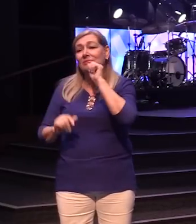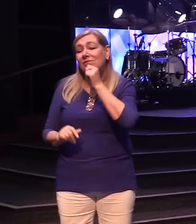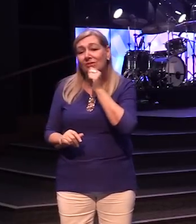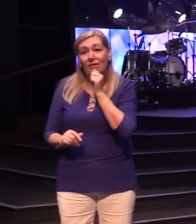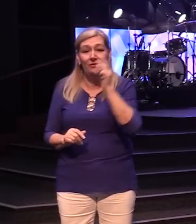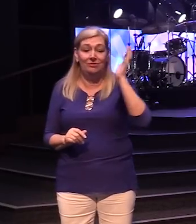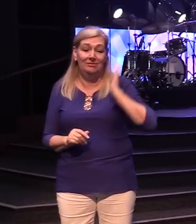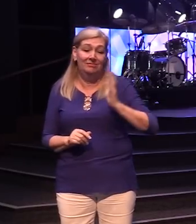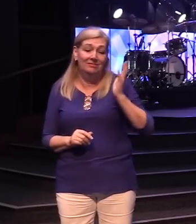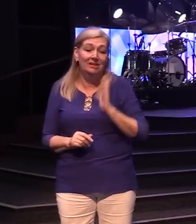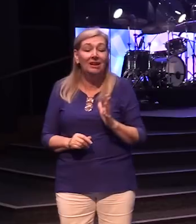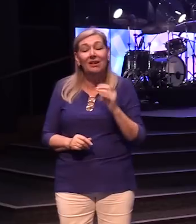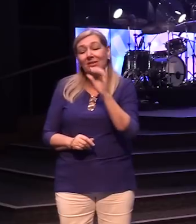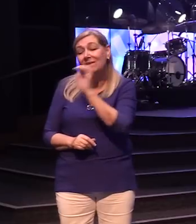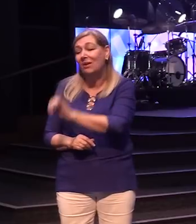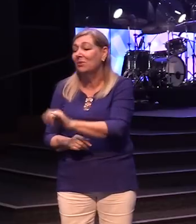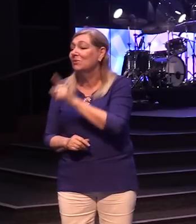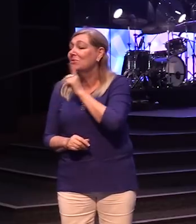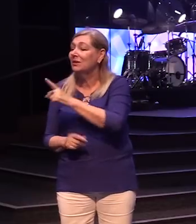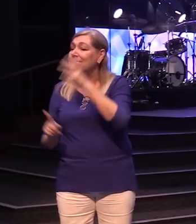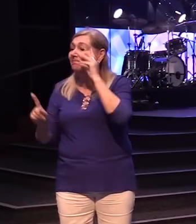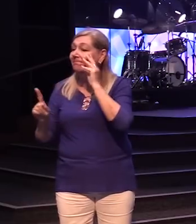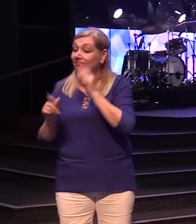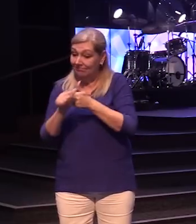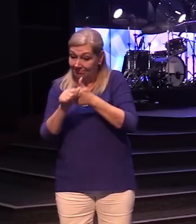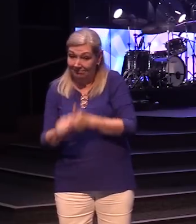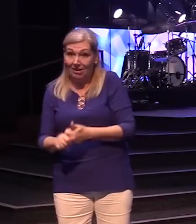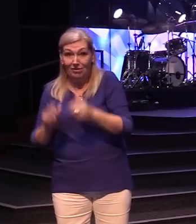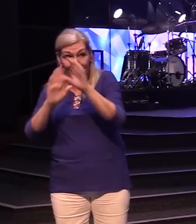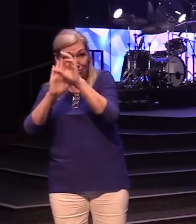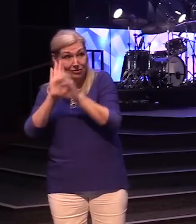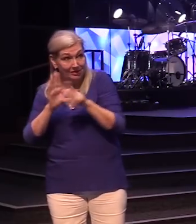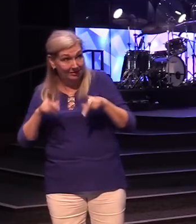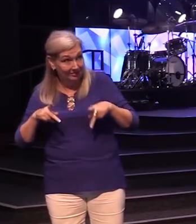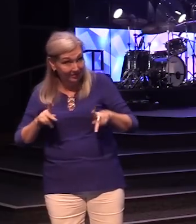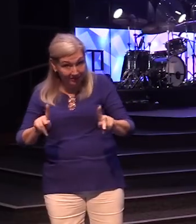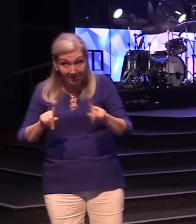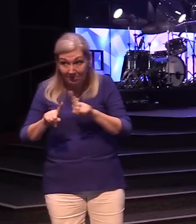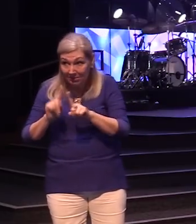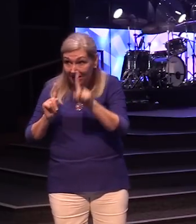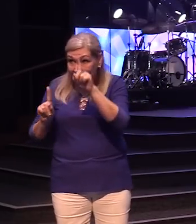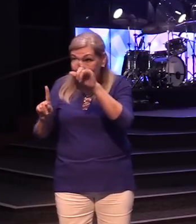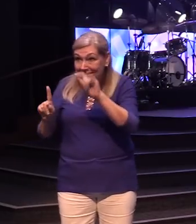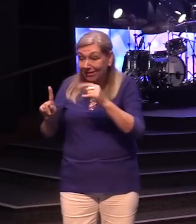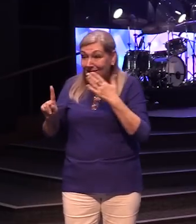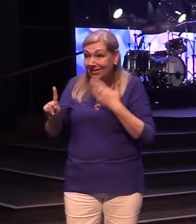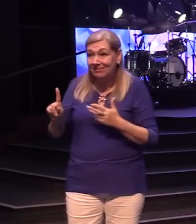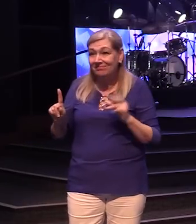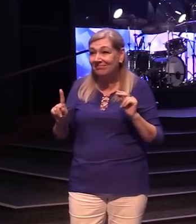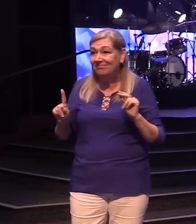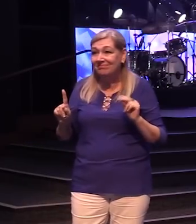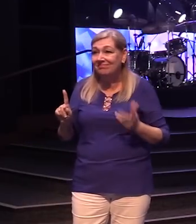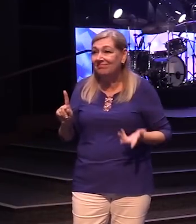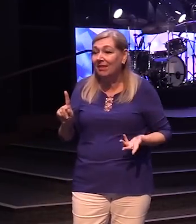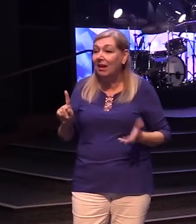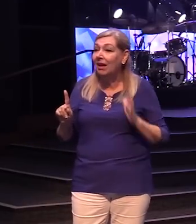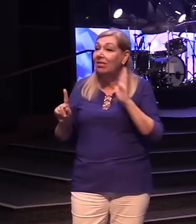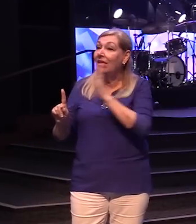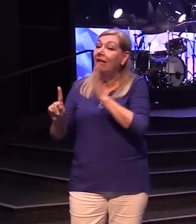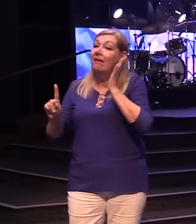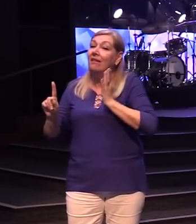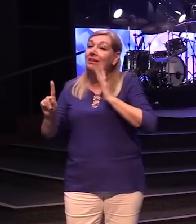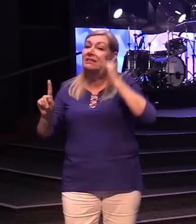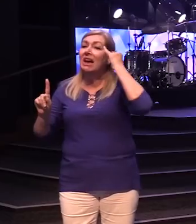been dealt with in the Constitution. But it wasn't. But the ideal,